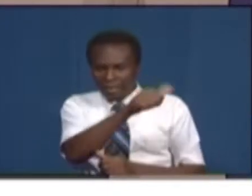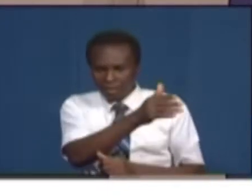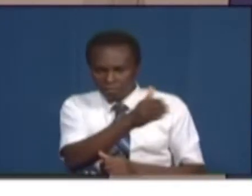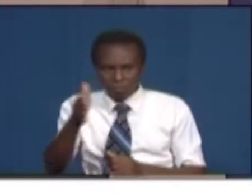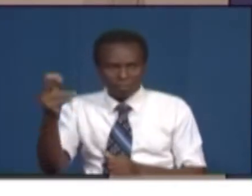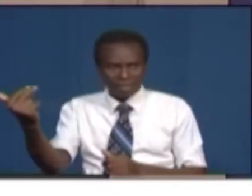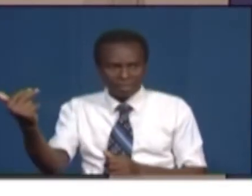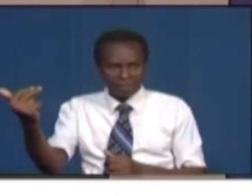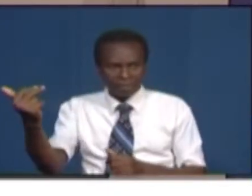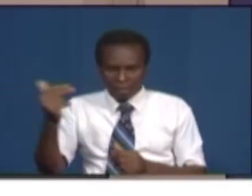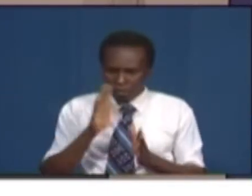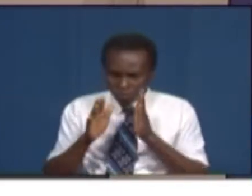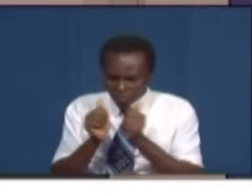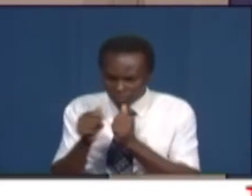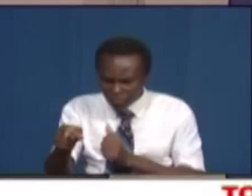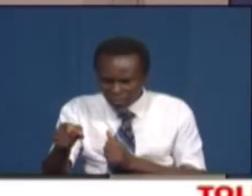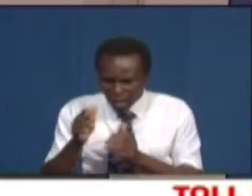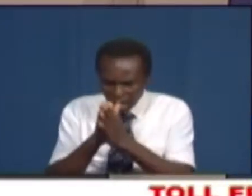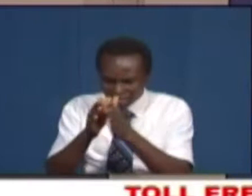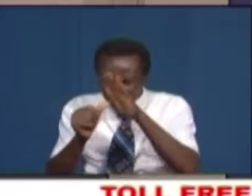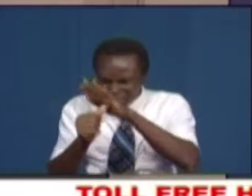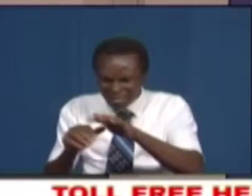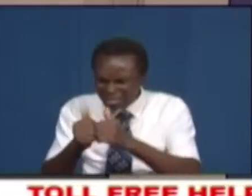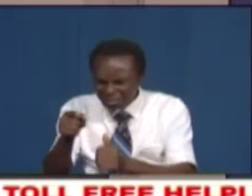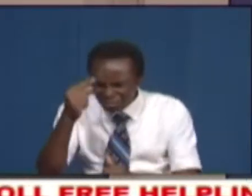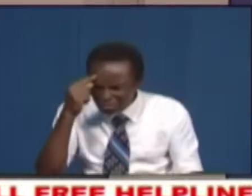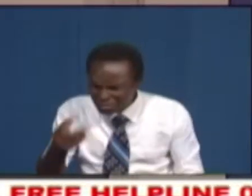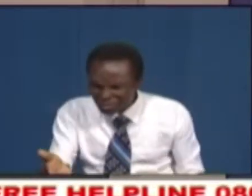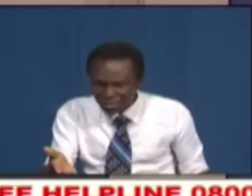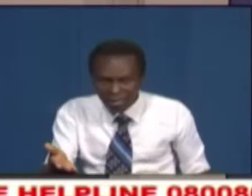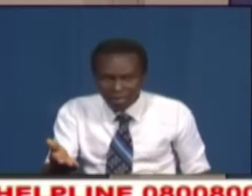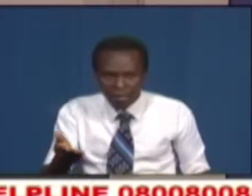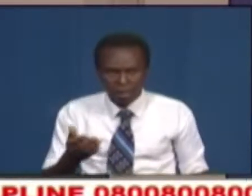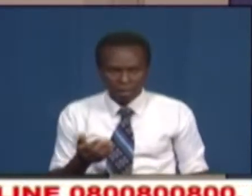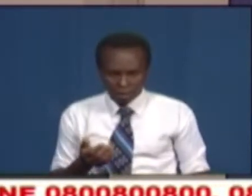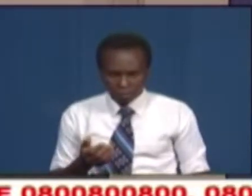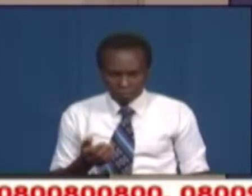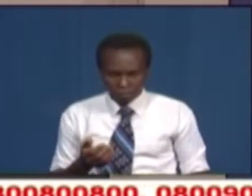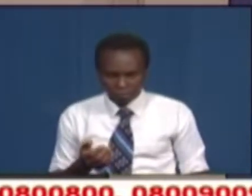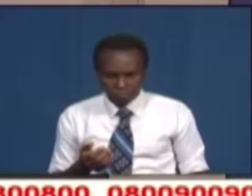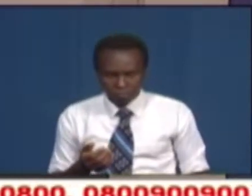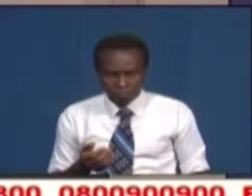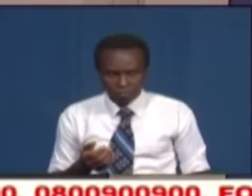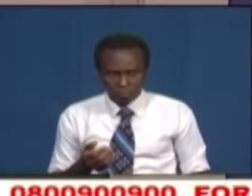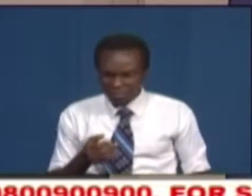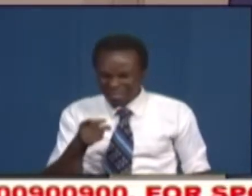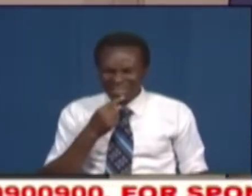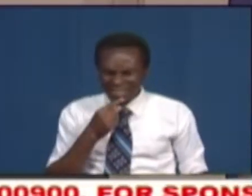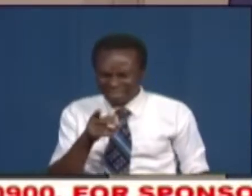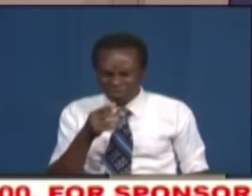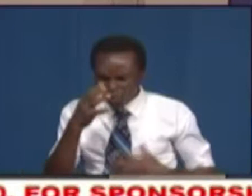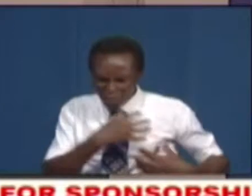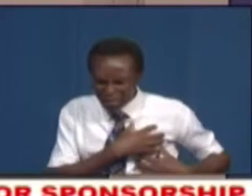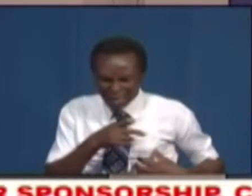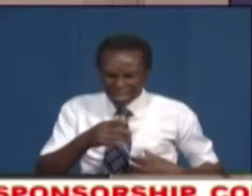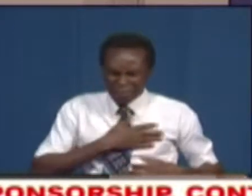were stressed about, for some people, their parents get divorced, and you know, they are not sure what is happening in the home. They always see their mom cry